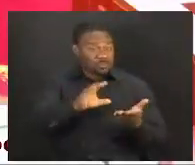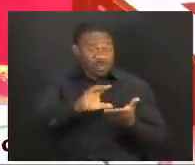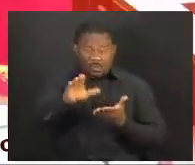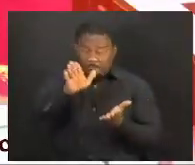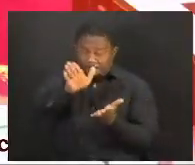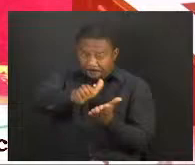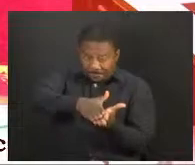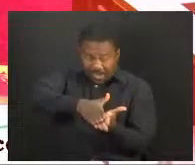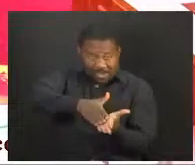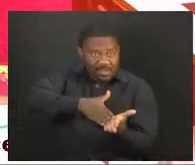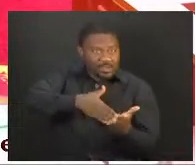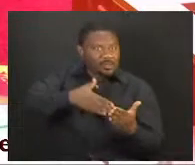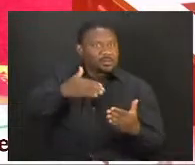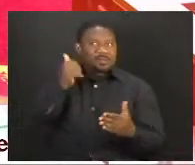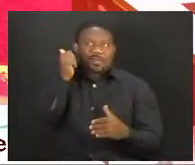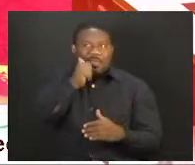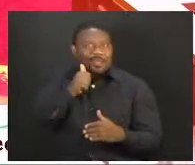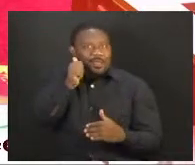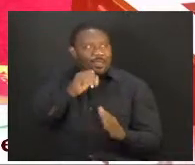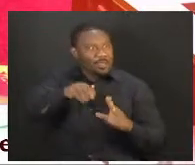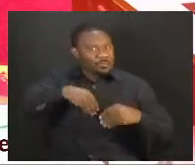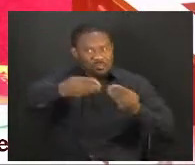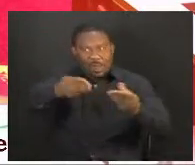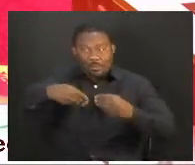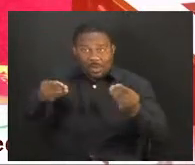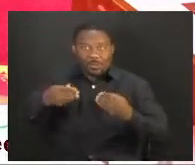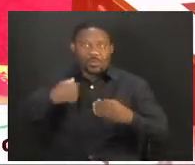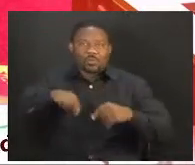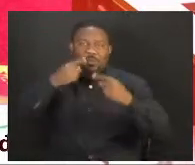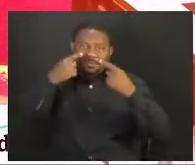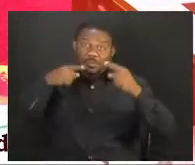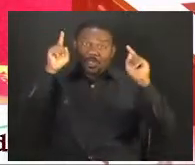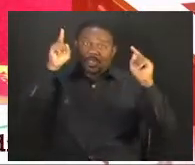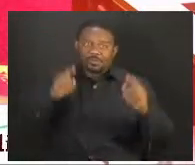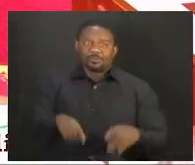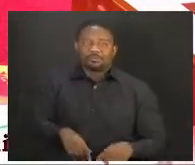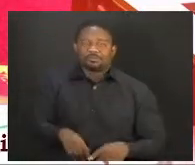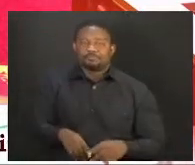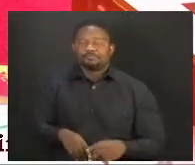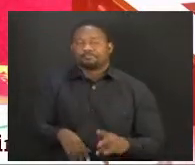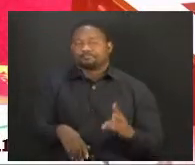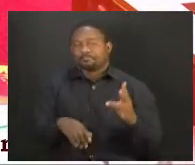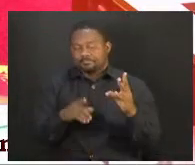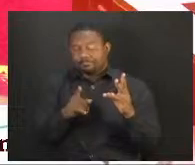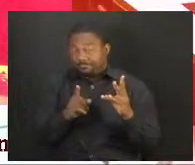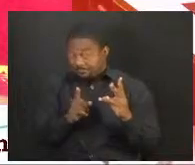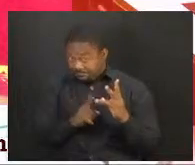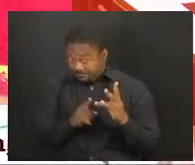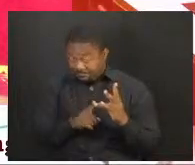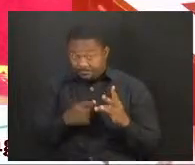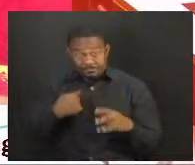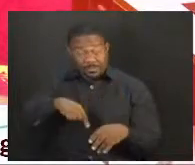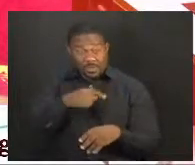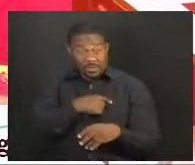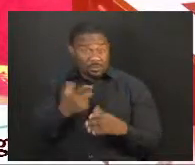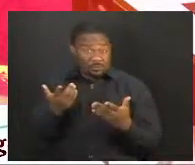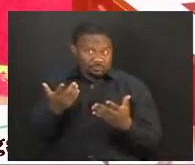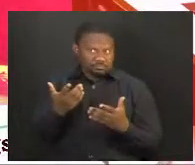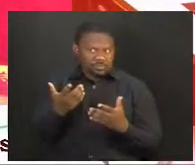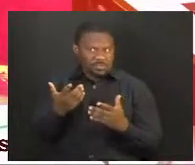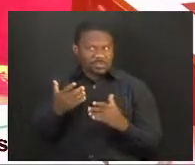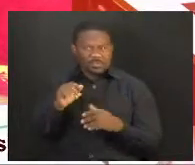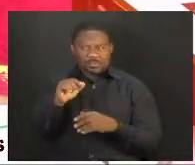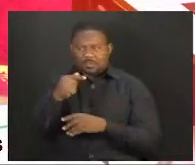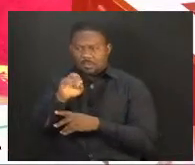pads to our schoolgirls. We have delivered. Mr. Speaker, we committed to uncap